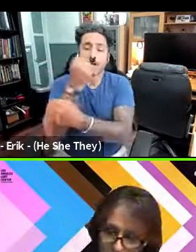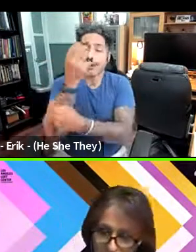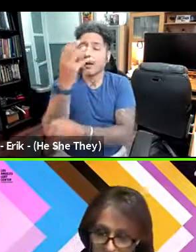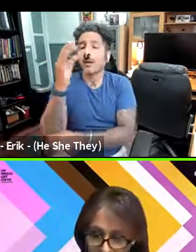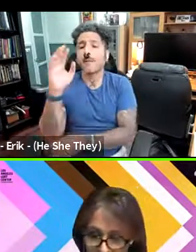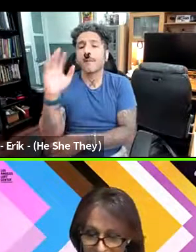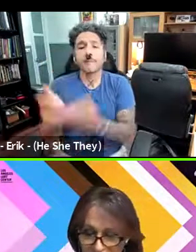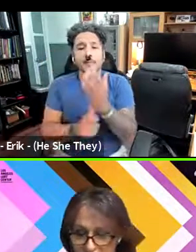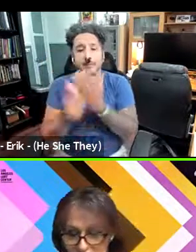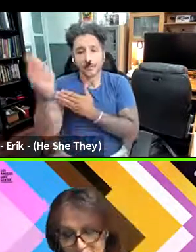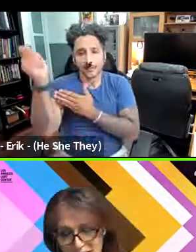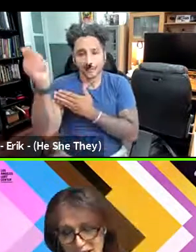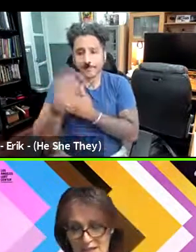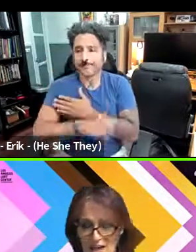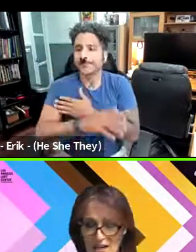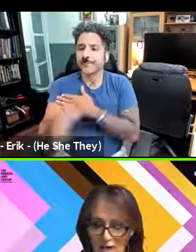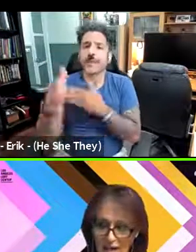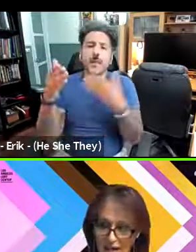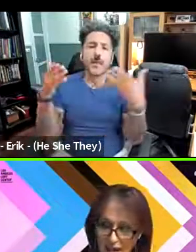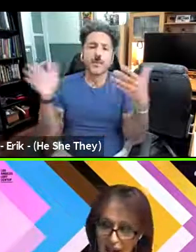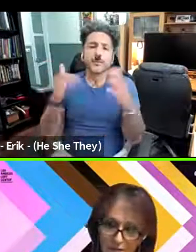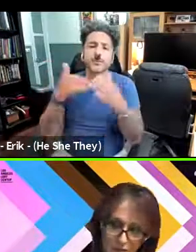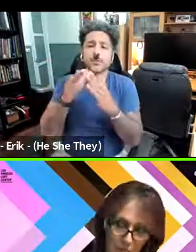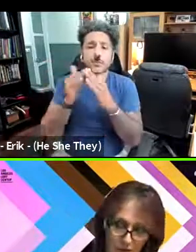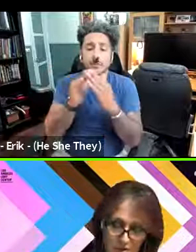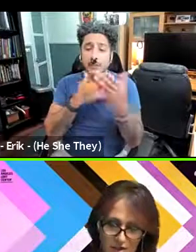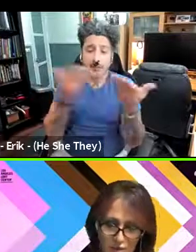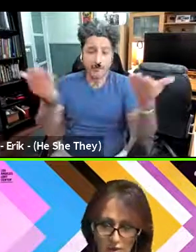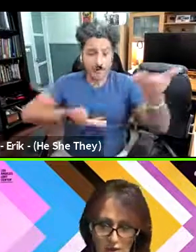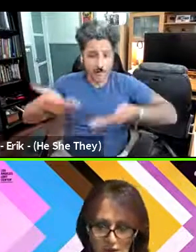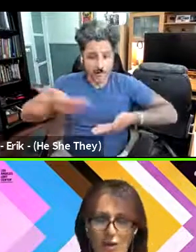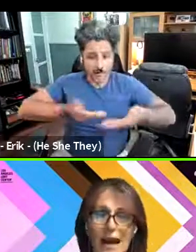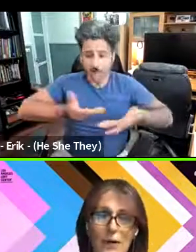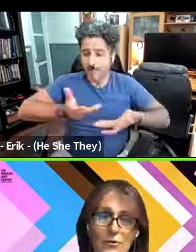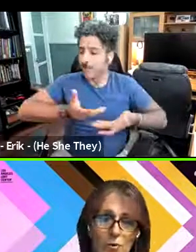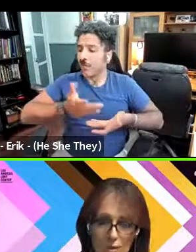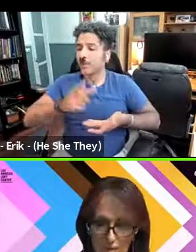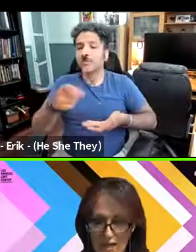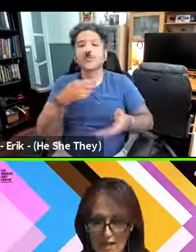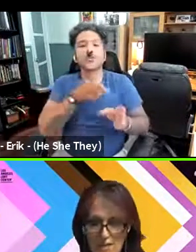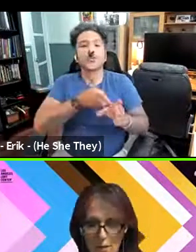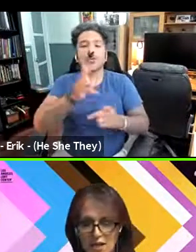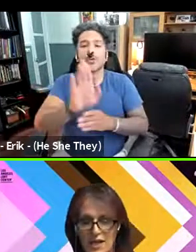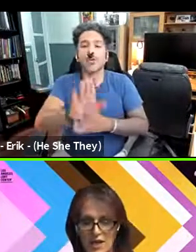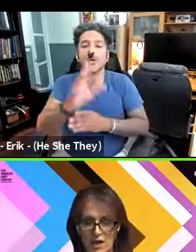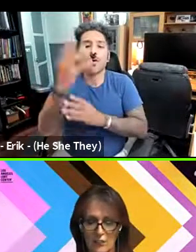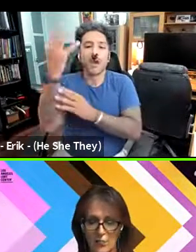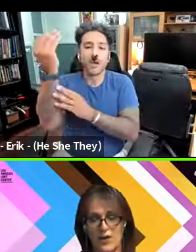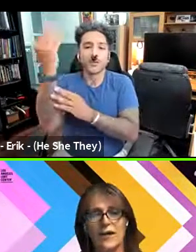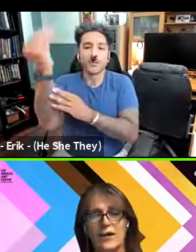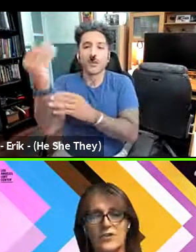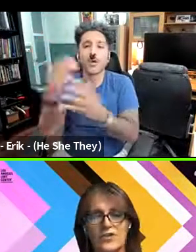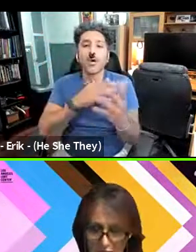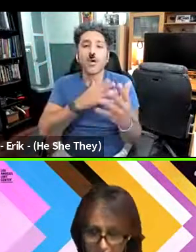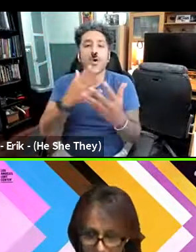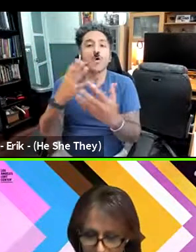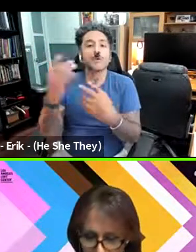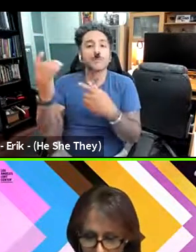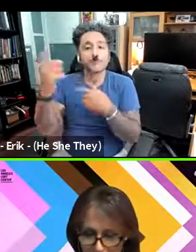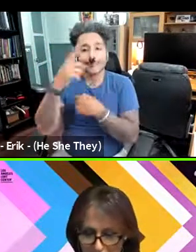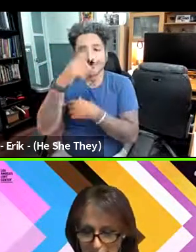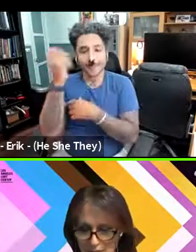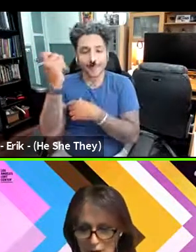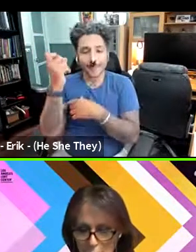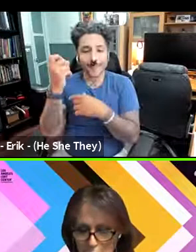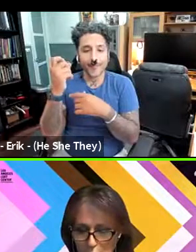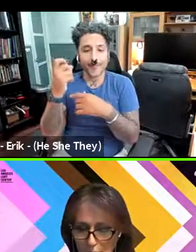one last thing, the Angel City is inviting everyone to join their outdoor summer kickoff party on July